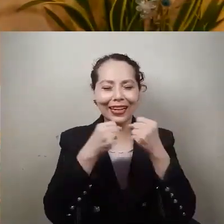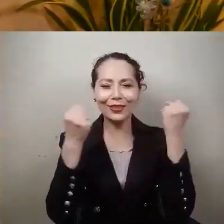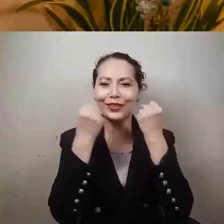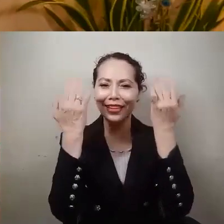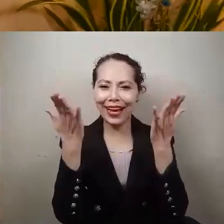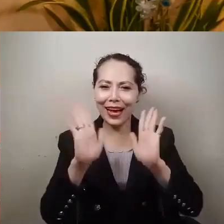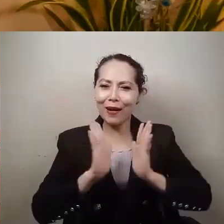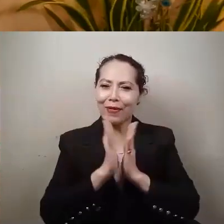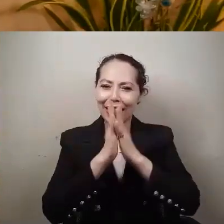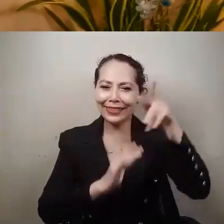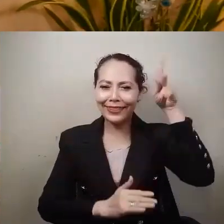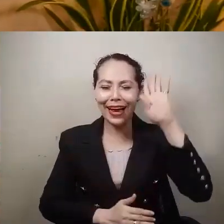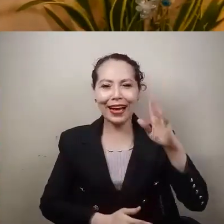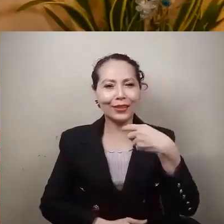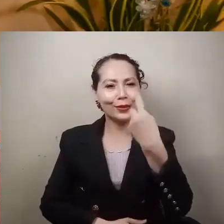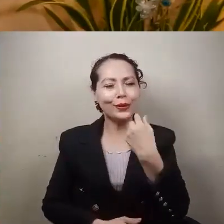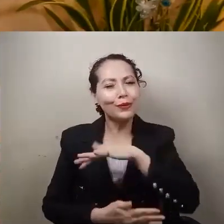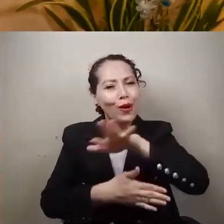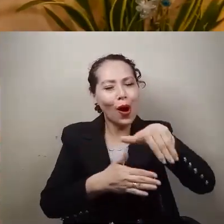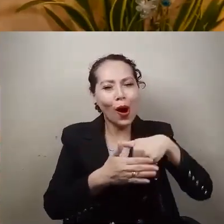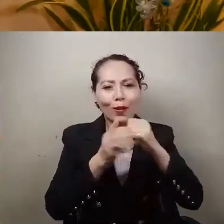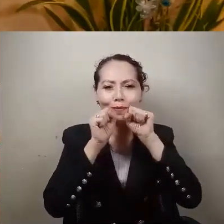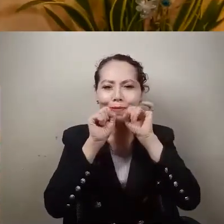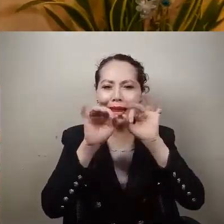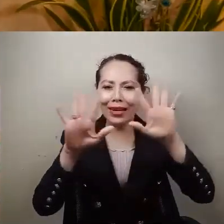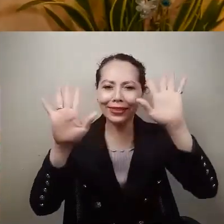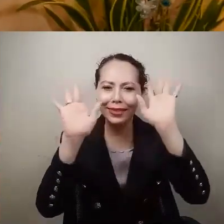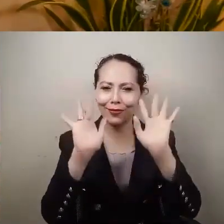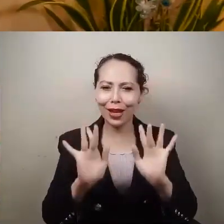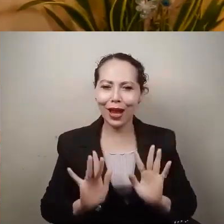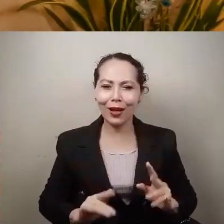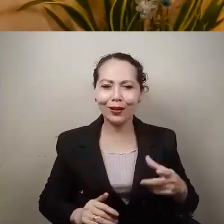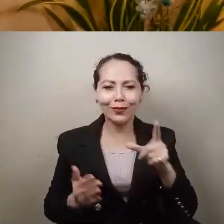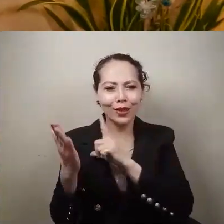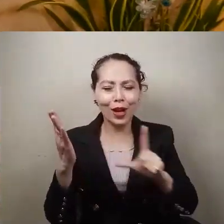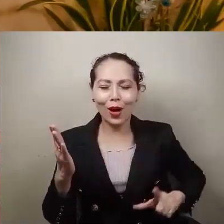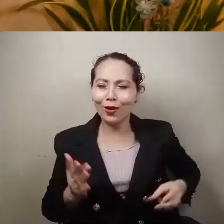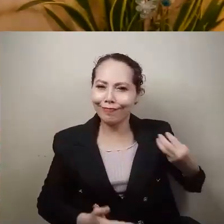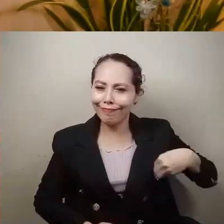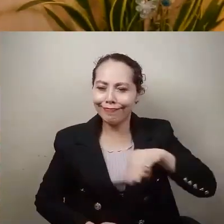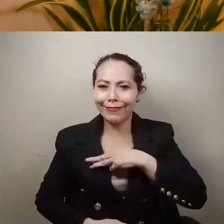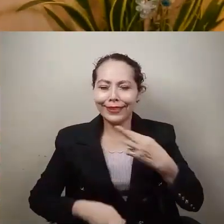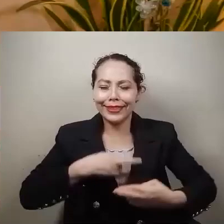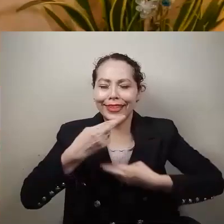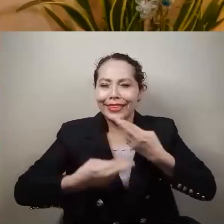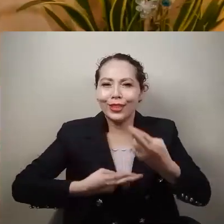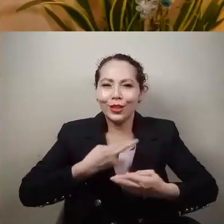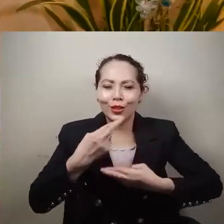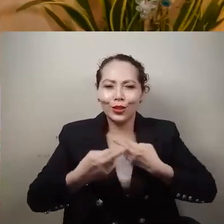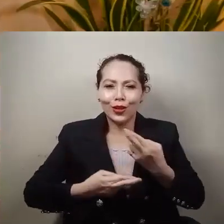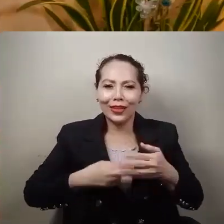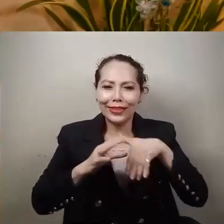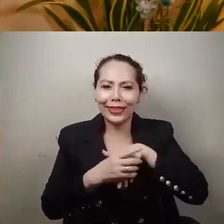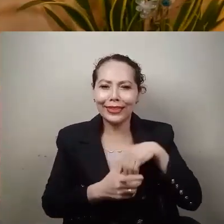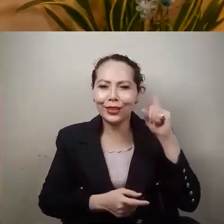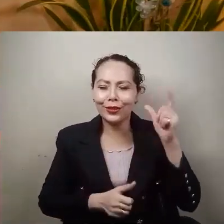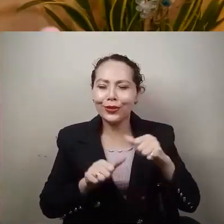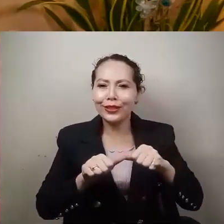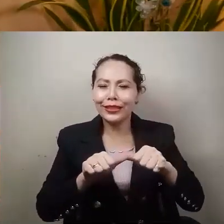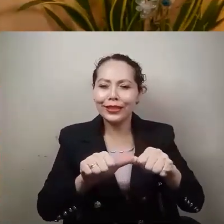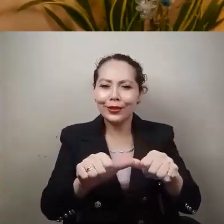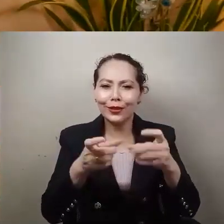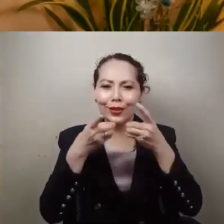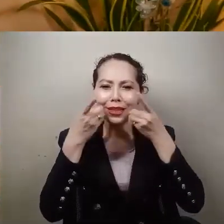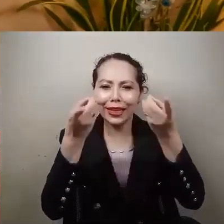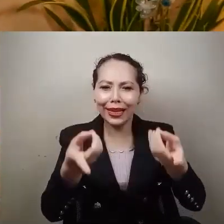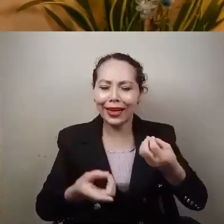Hallelujah! Praise God from whom all blessings flow. Lord, as we rejoice in you, we continue